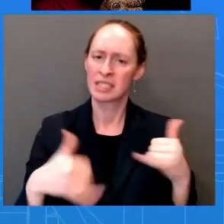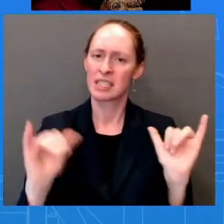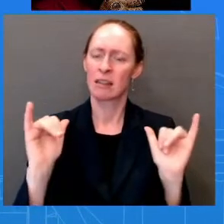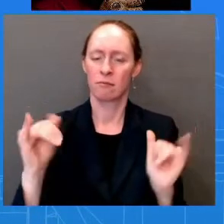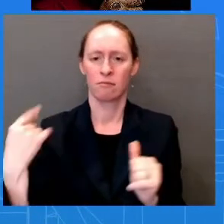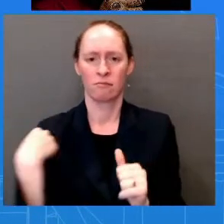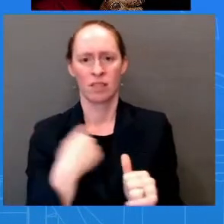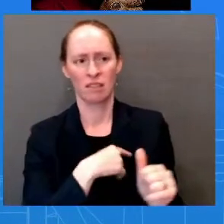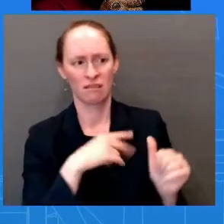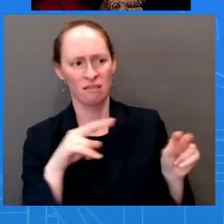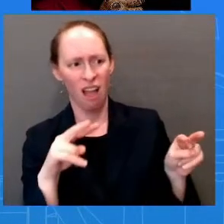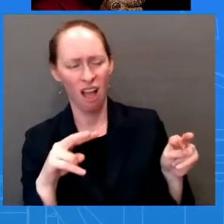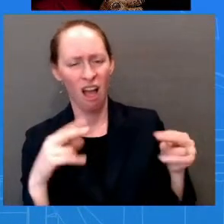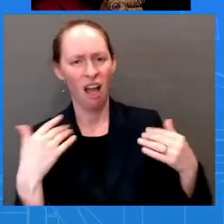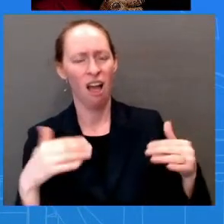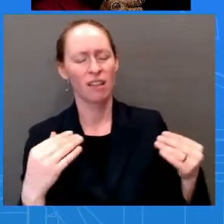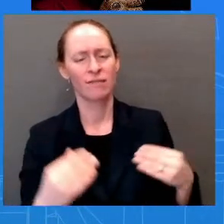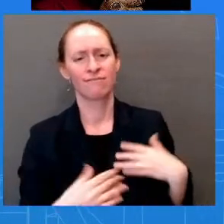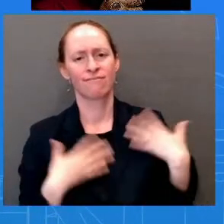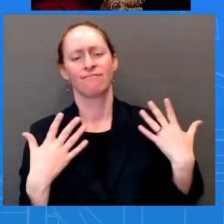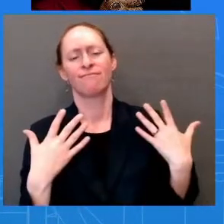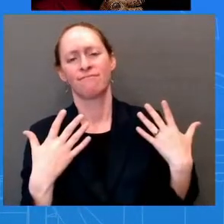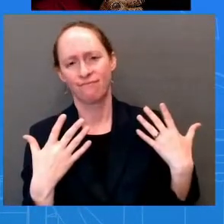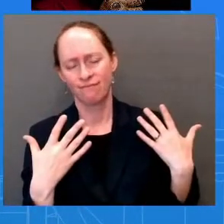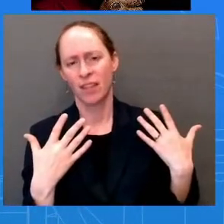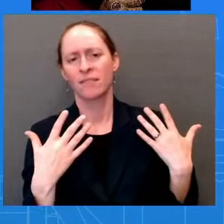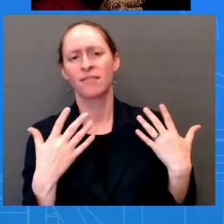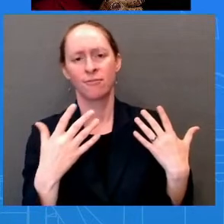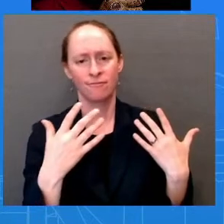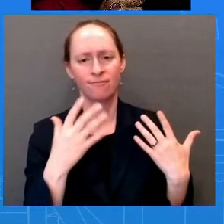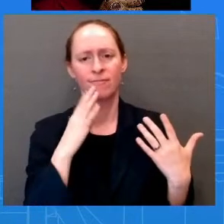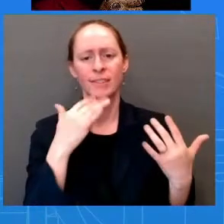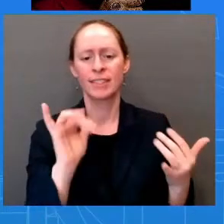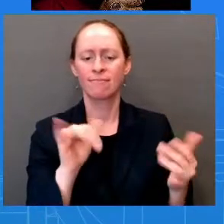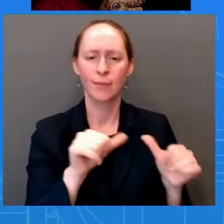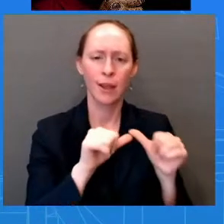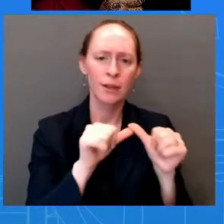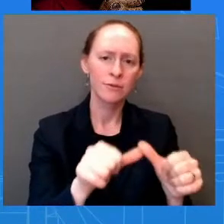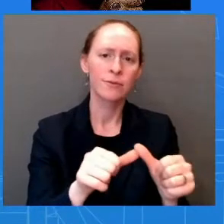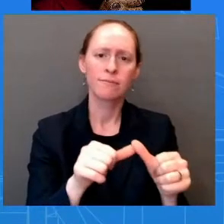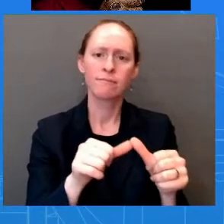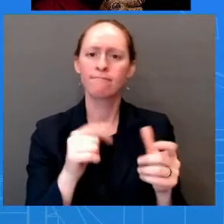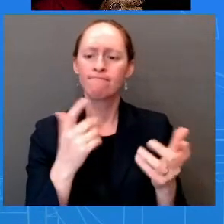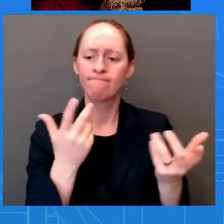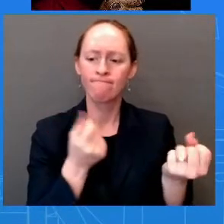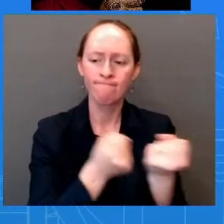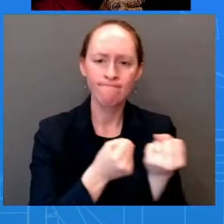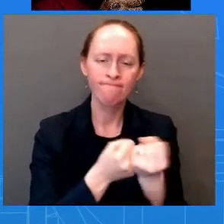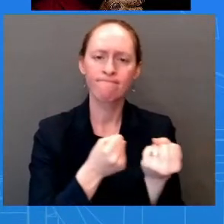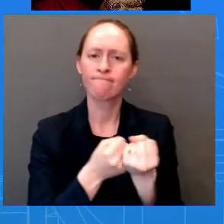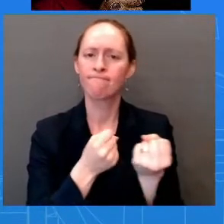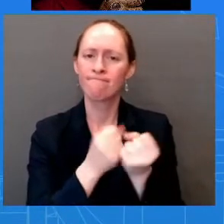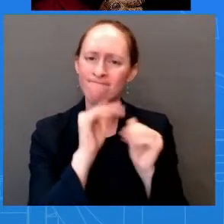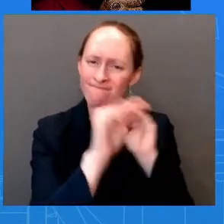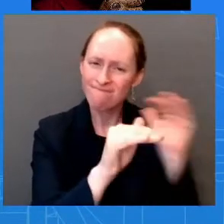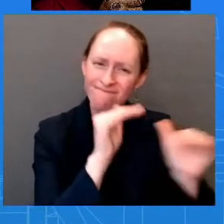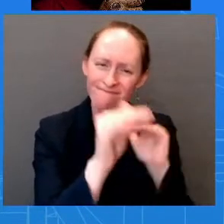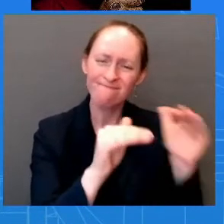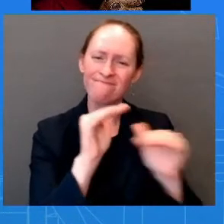available tools to pursue accountability. As you know, we've laid out actions that we have done from here